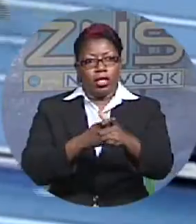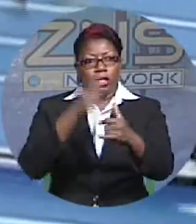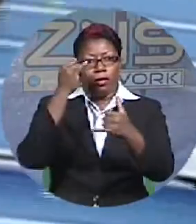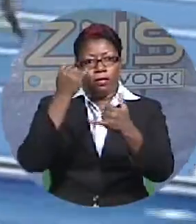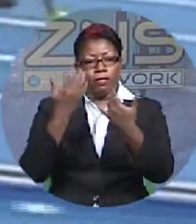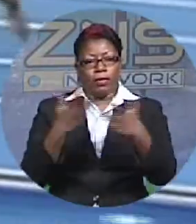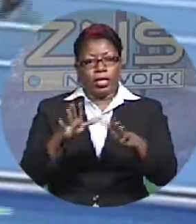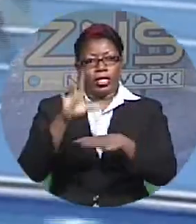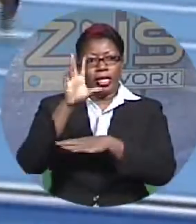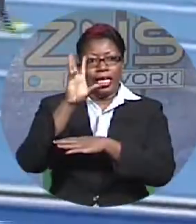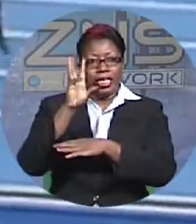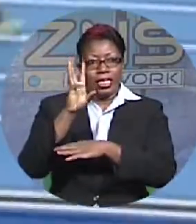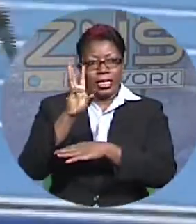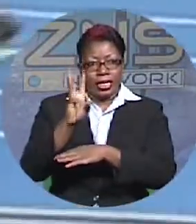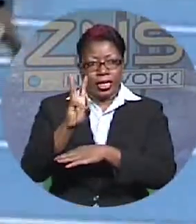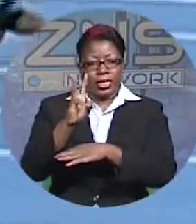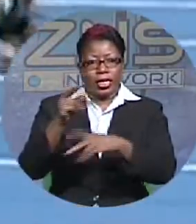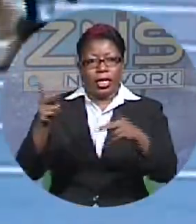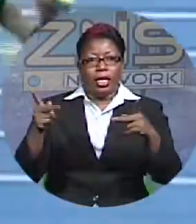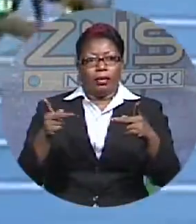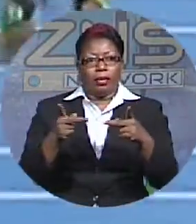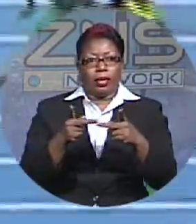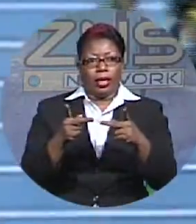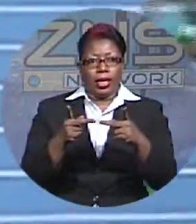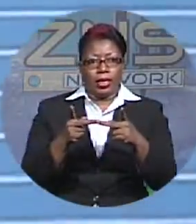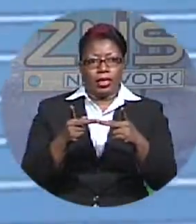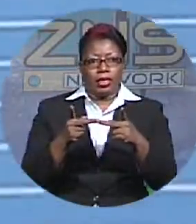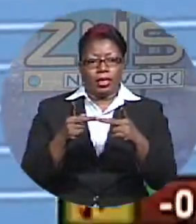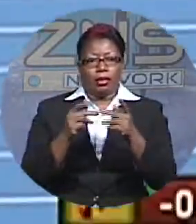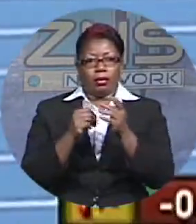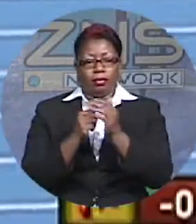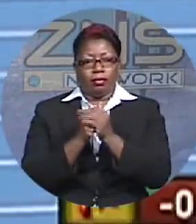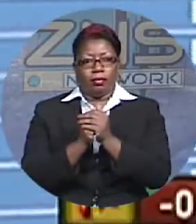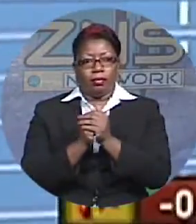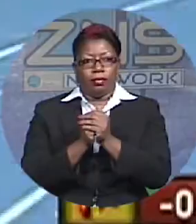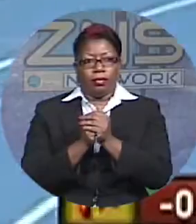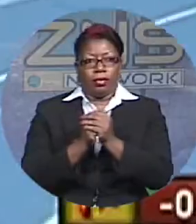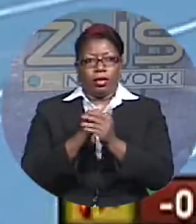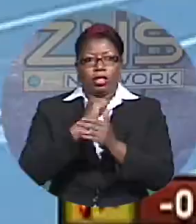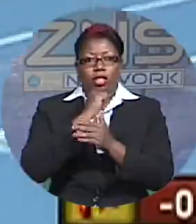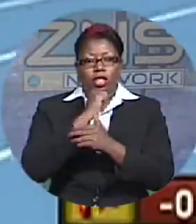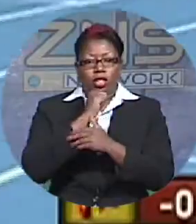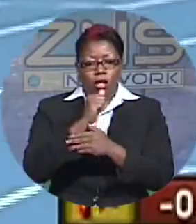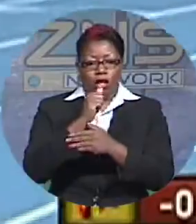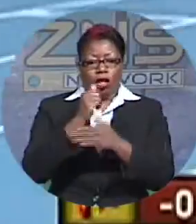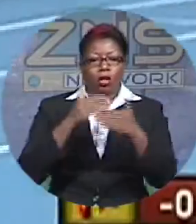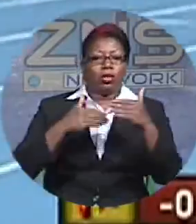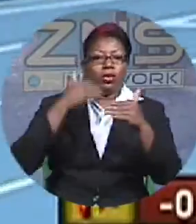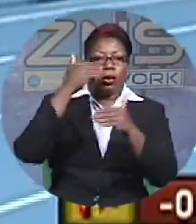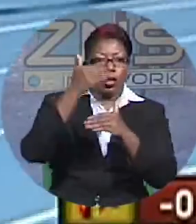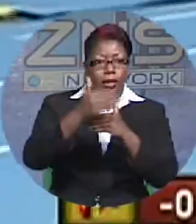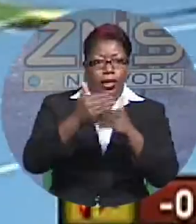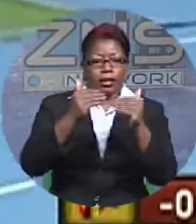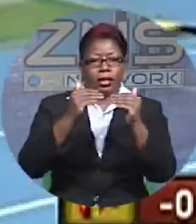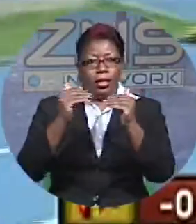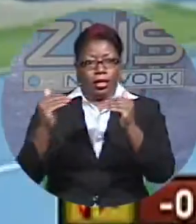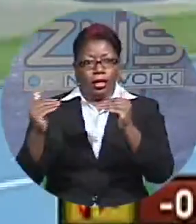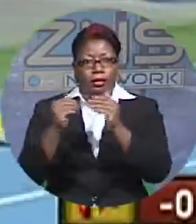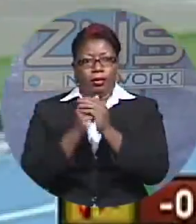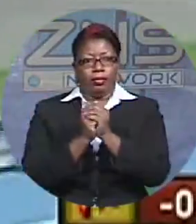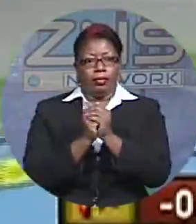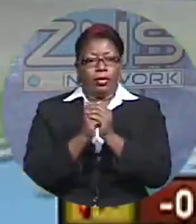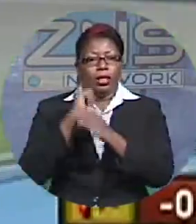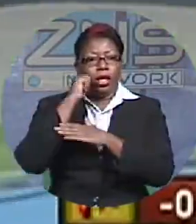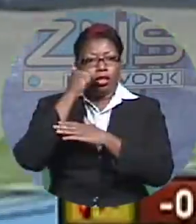finishes 6th, a good time, a respectable time of 11.35 seconds. However, she does not advance either. Now looking